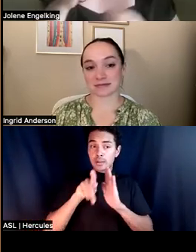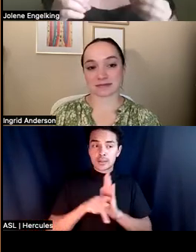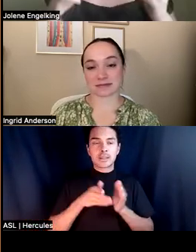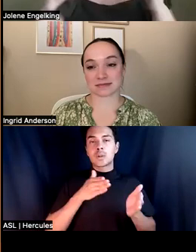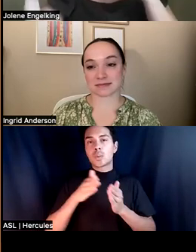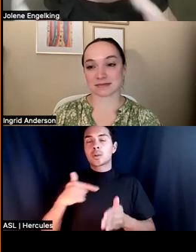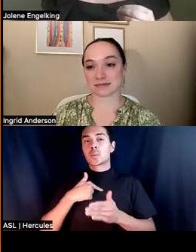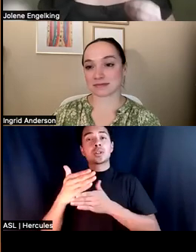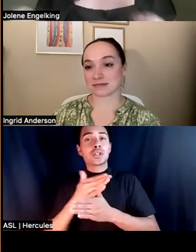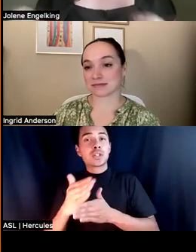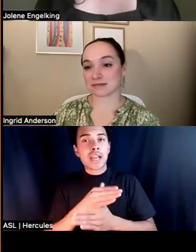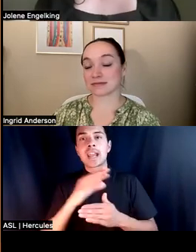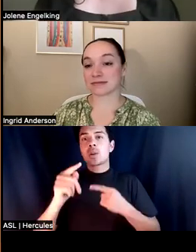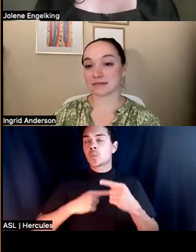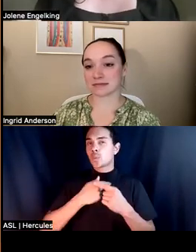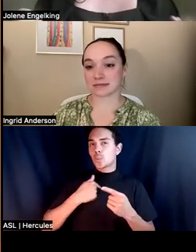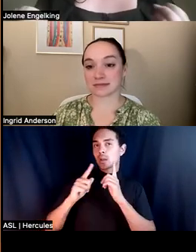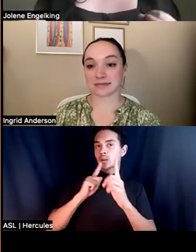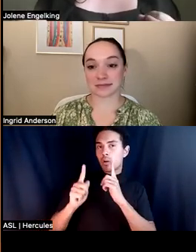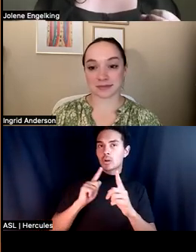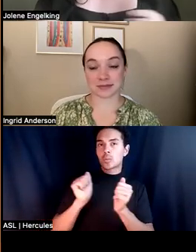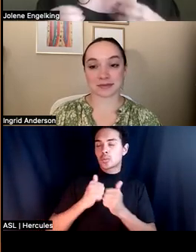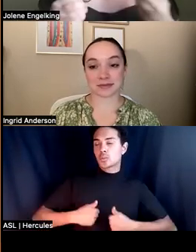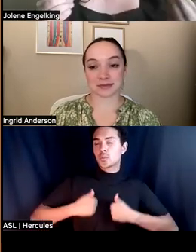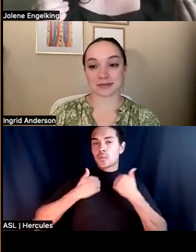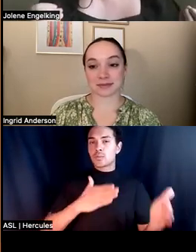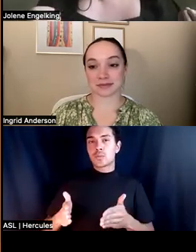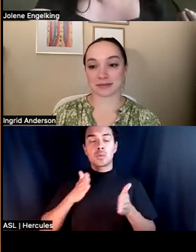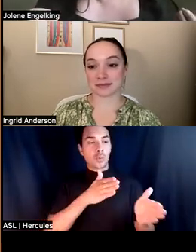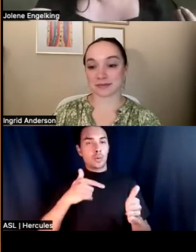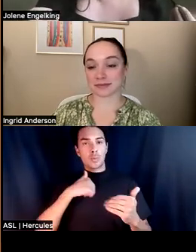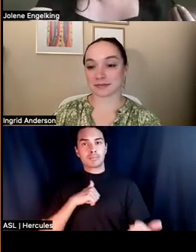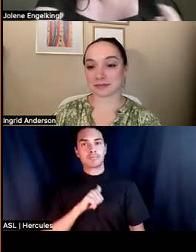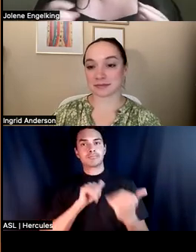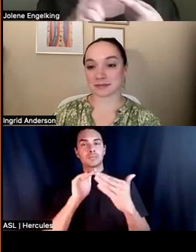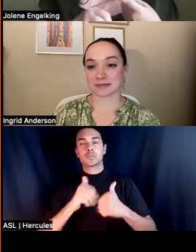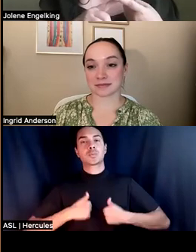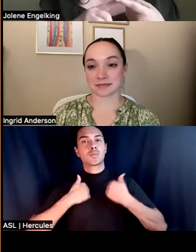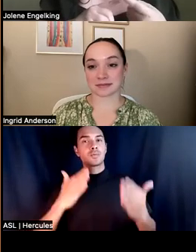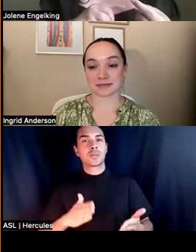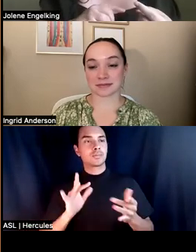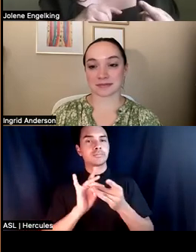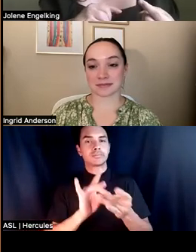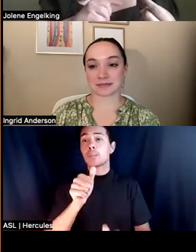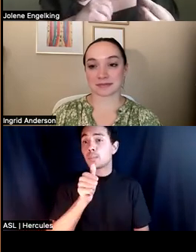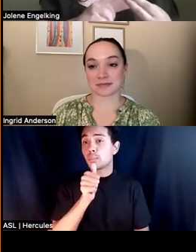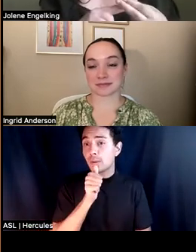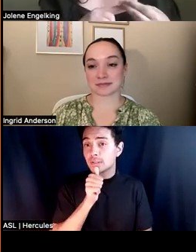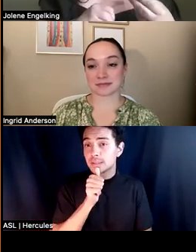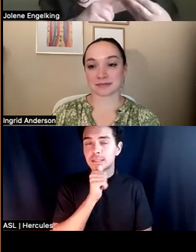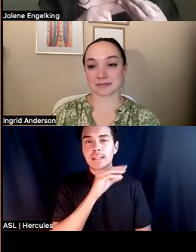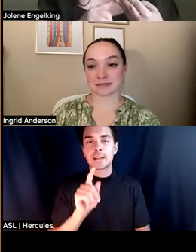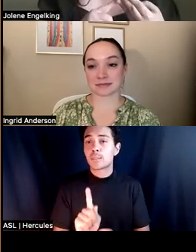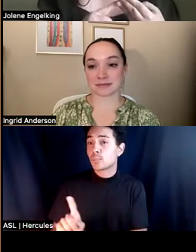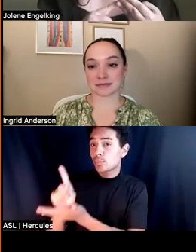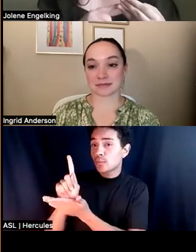we share and when we talk to survivors, the ways that we talk to survivors about privacy and privilege